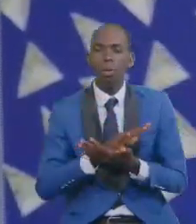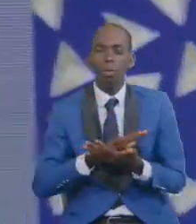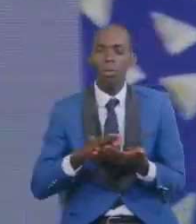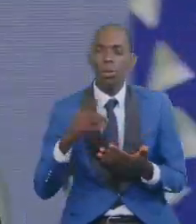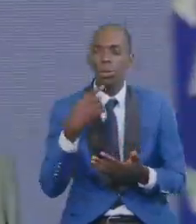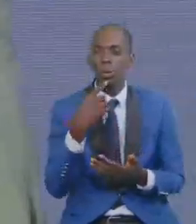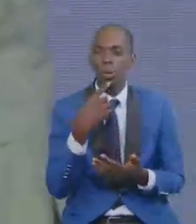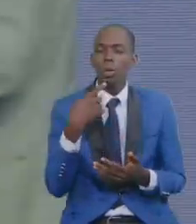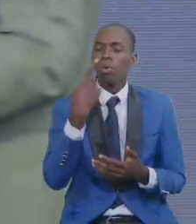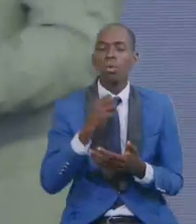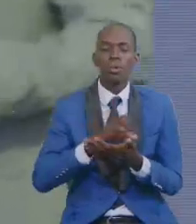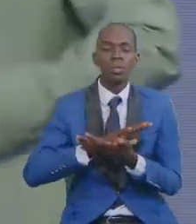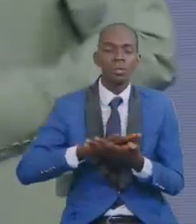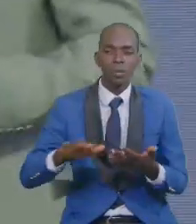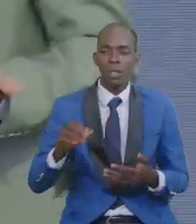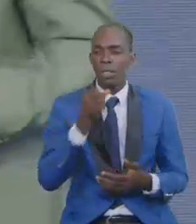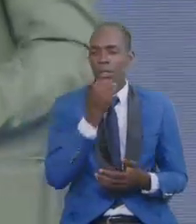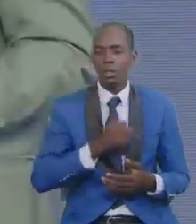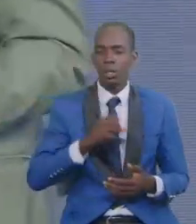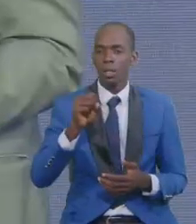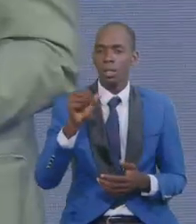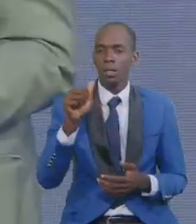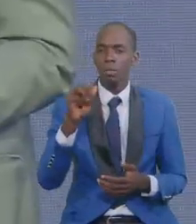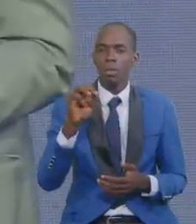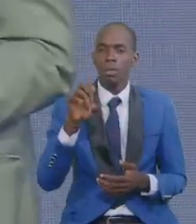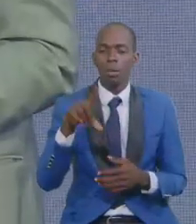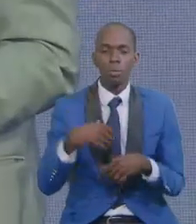Who sanctified Samuel and made him faultless?